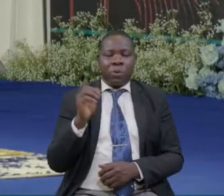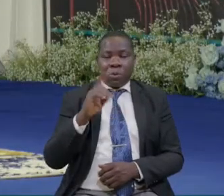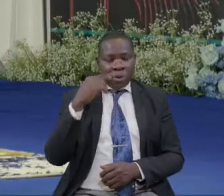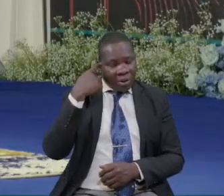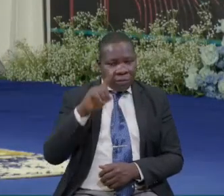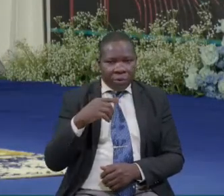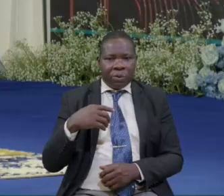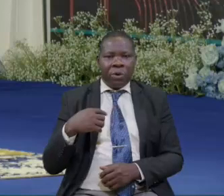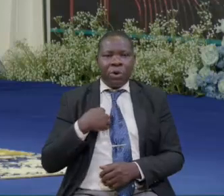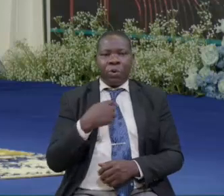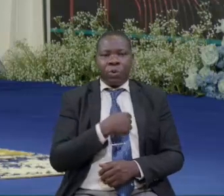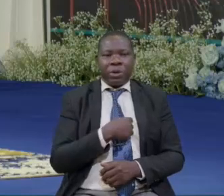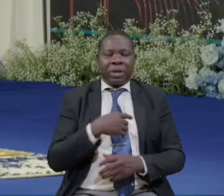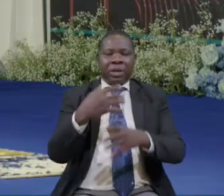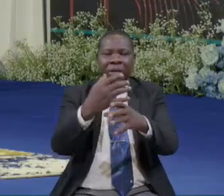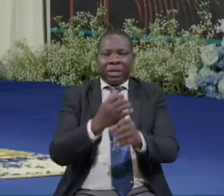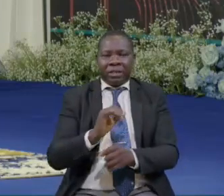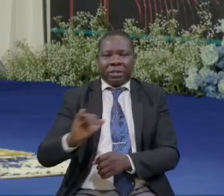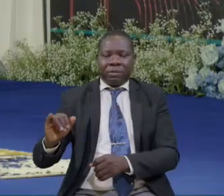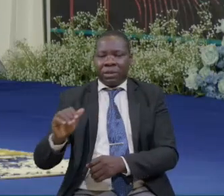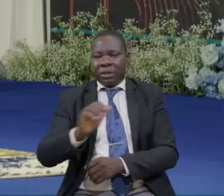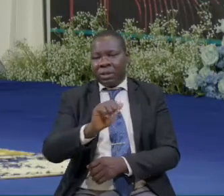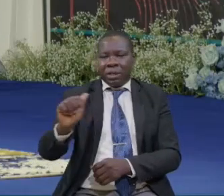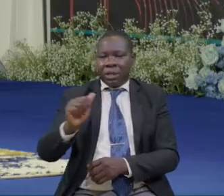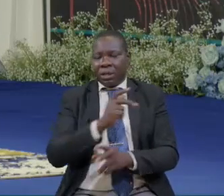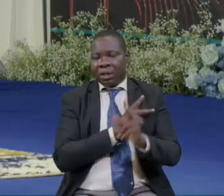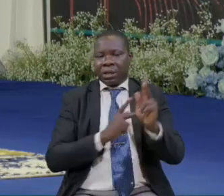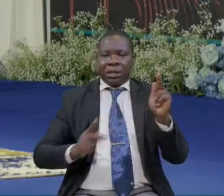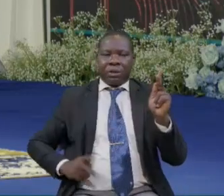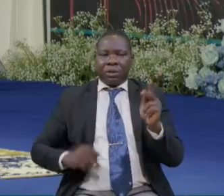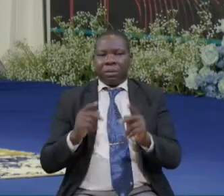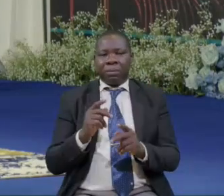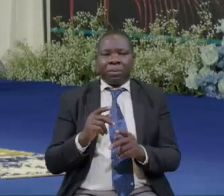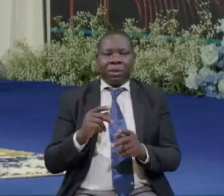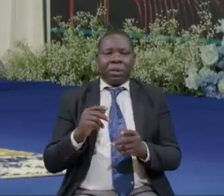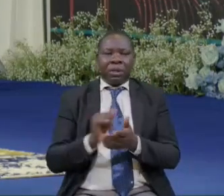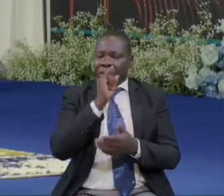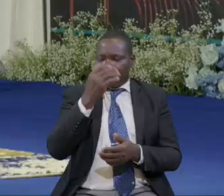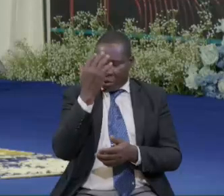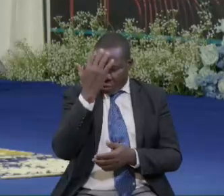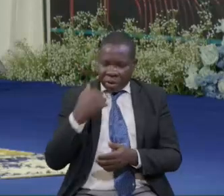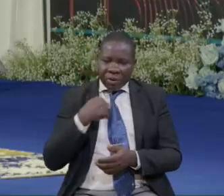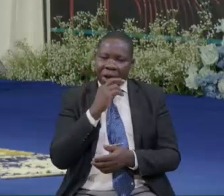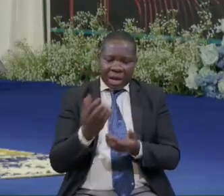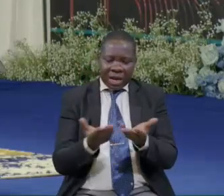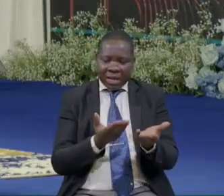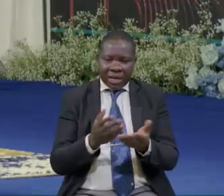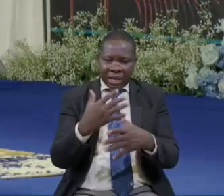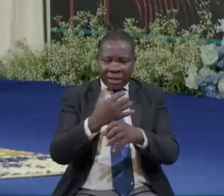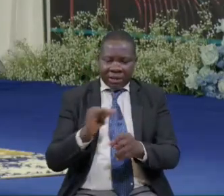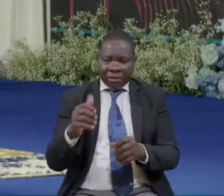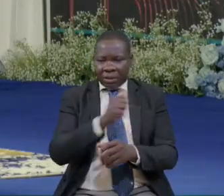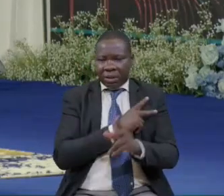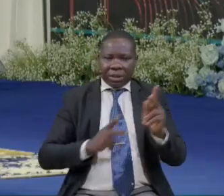Wherefore we receiving a kingdom, that's why we're here, receiving a kingdom which cannot